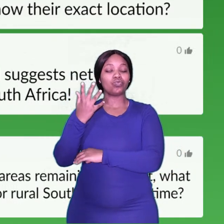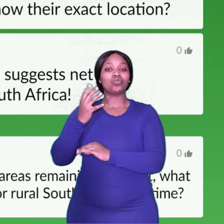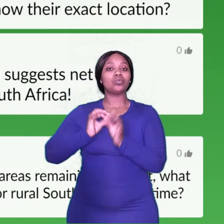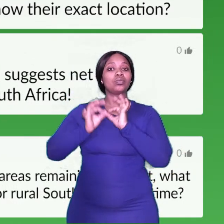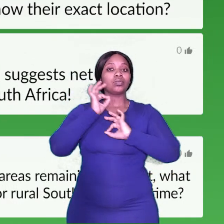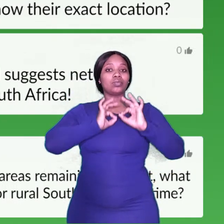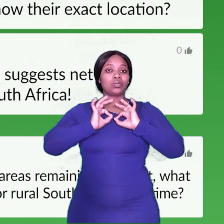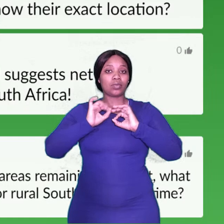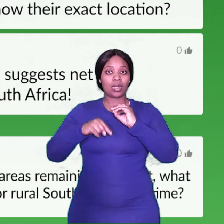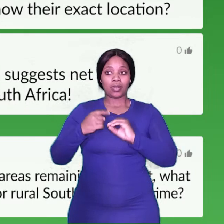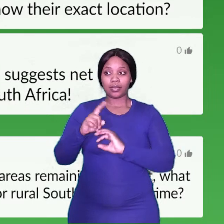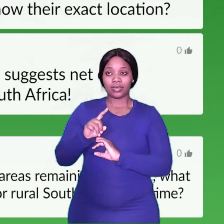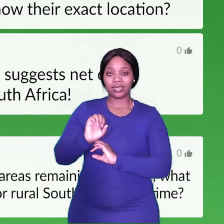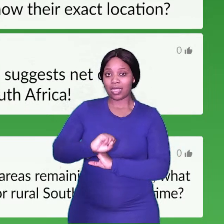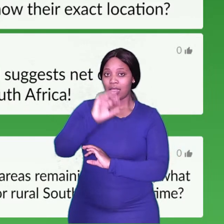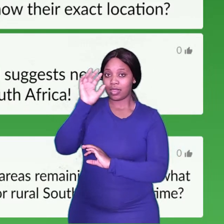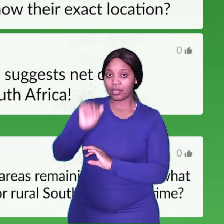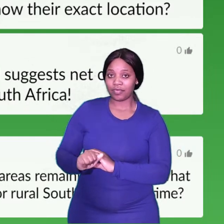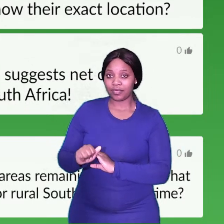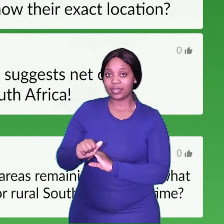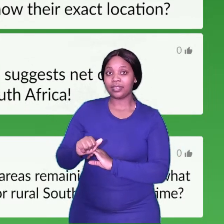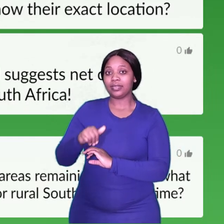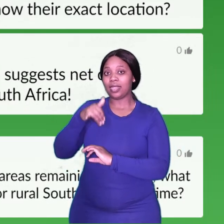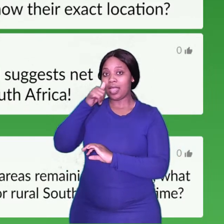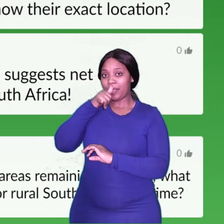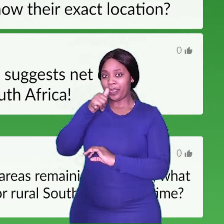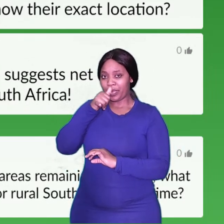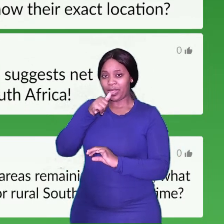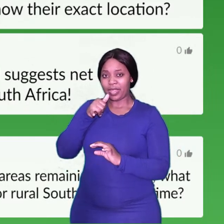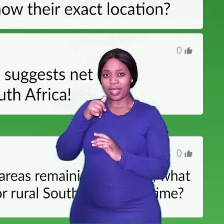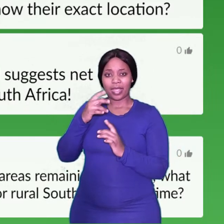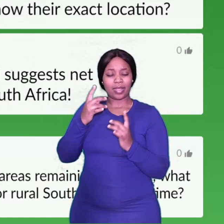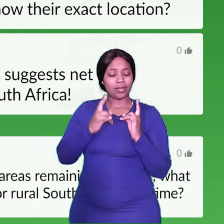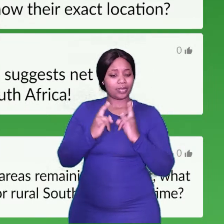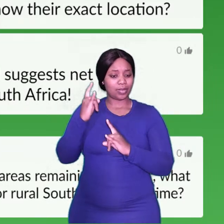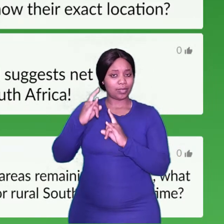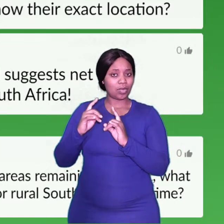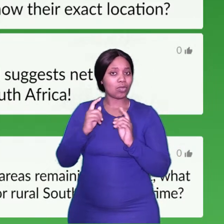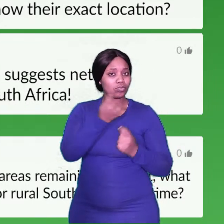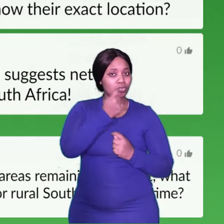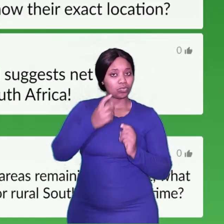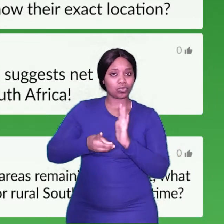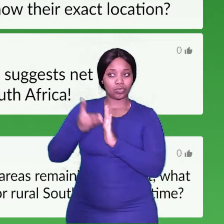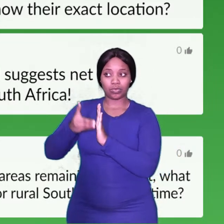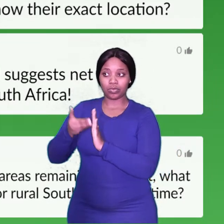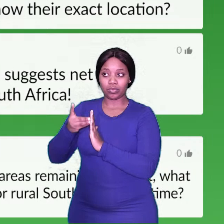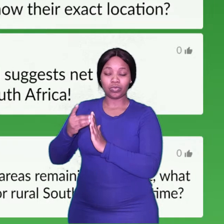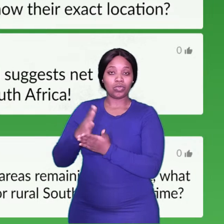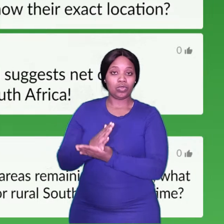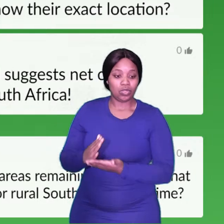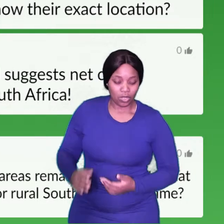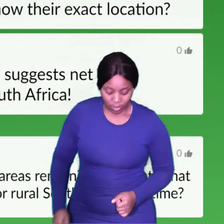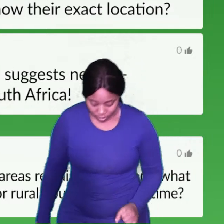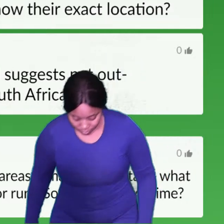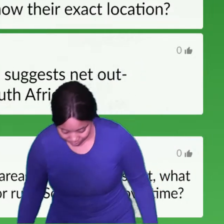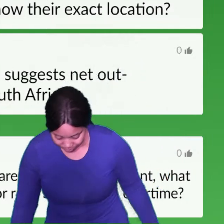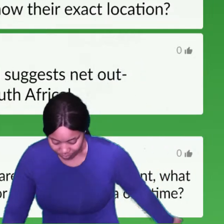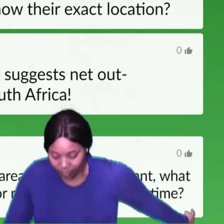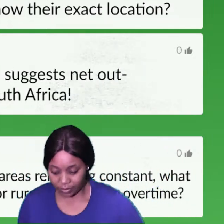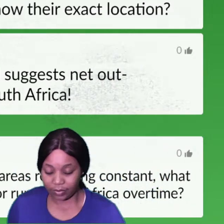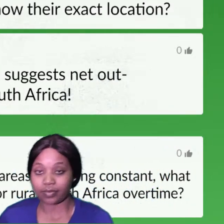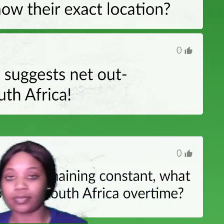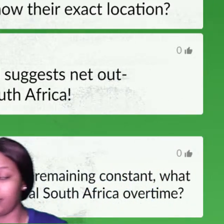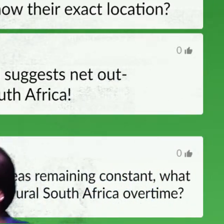South Africa Must Prepare for Climate-Led Urbanization. Emmanuel, can you share your screen? Thank you.